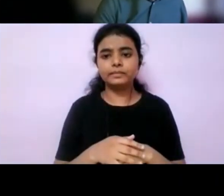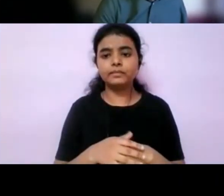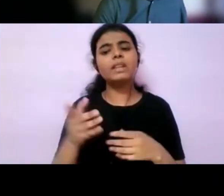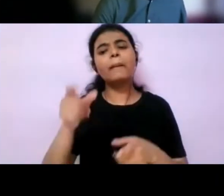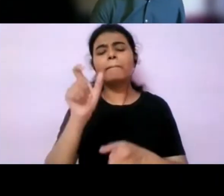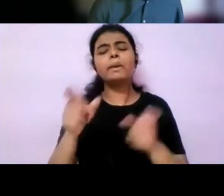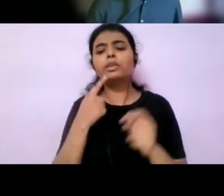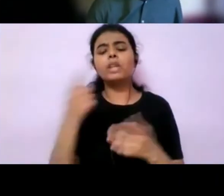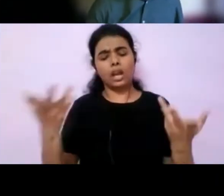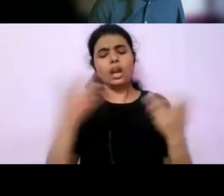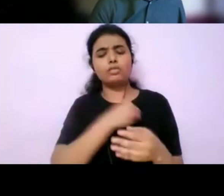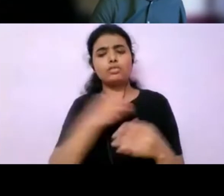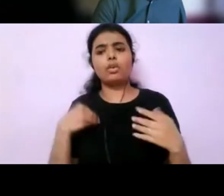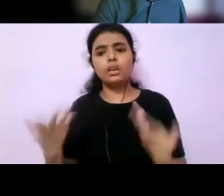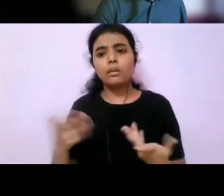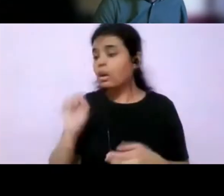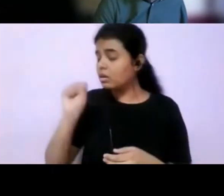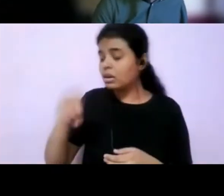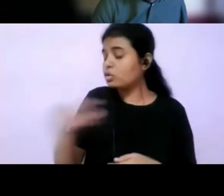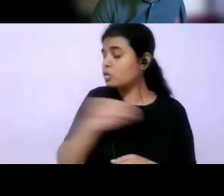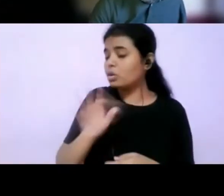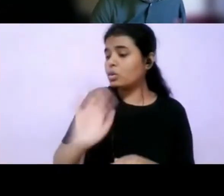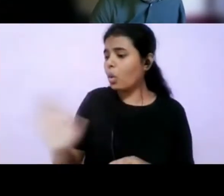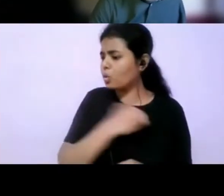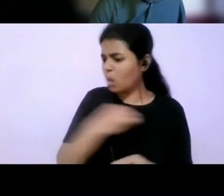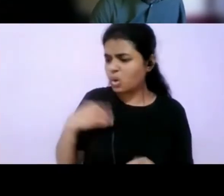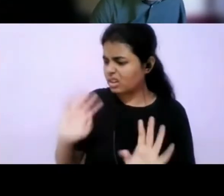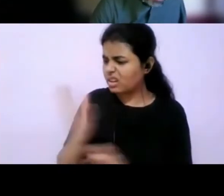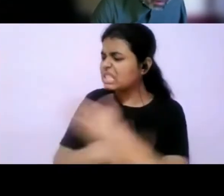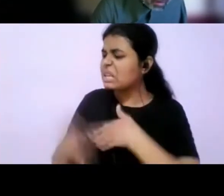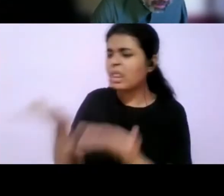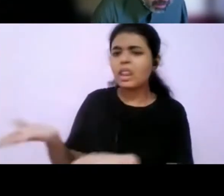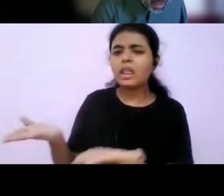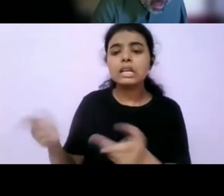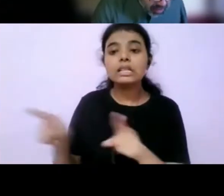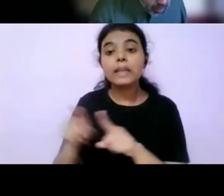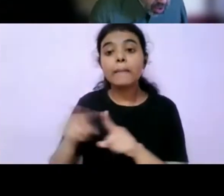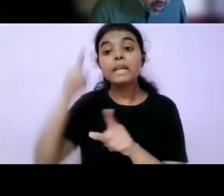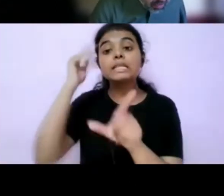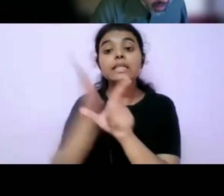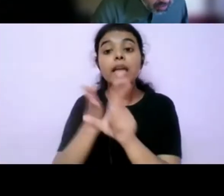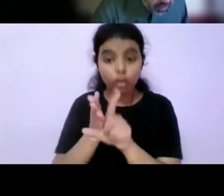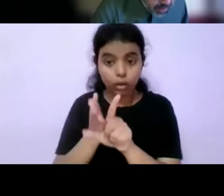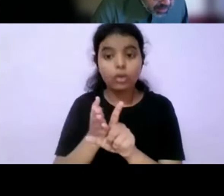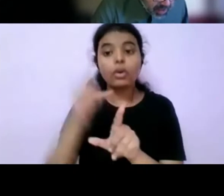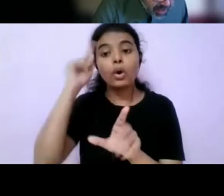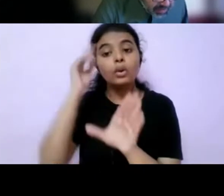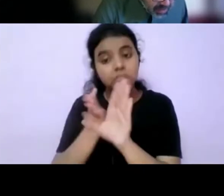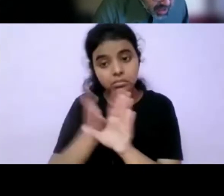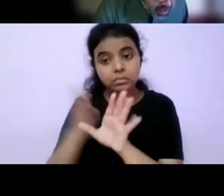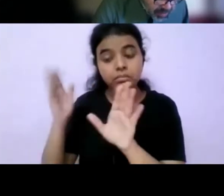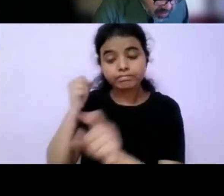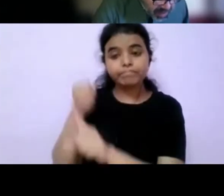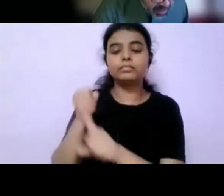to be a doctor. Say, you can't be a doctor because you're disabled. It's these sort of psycho-emotional disabilities that work throughout people's